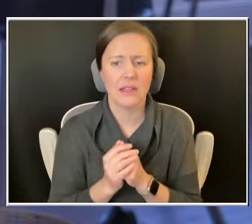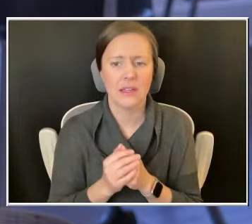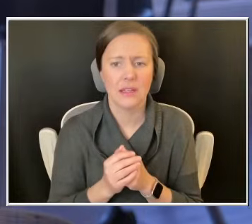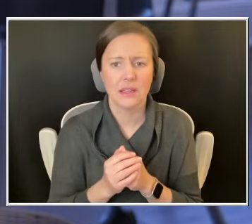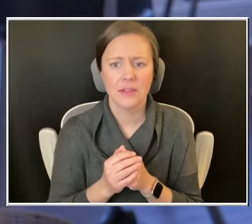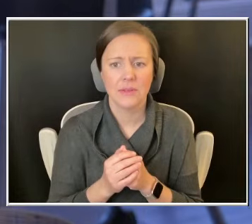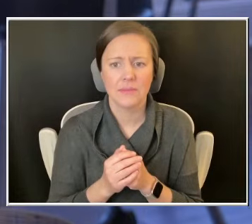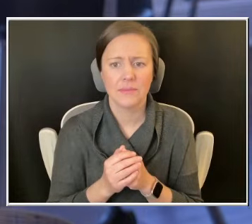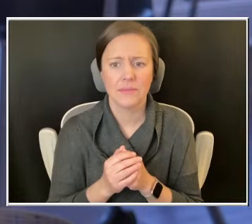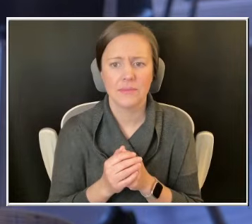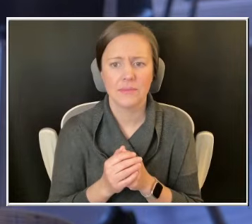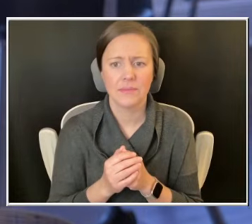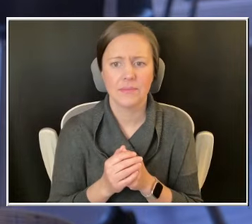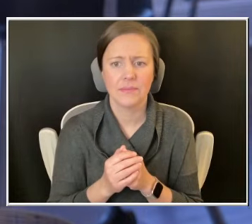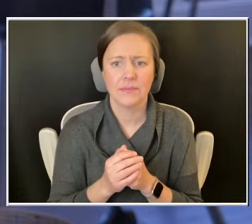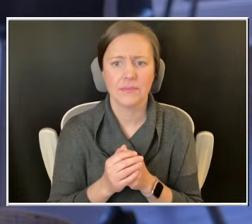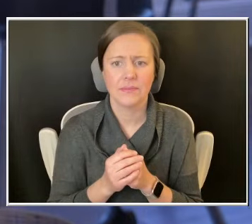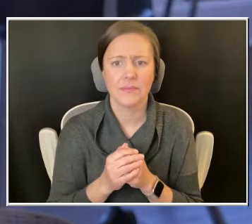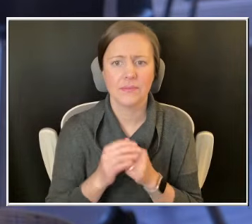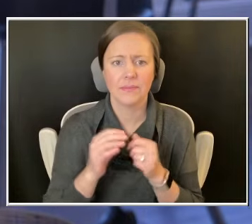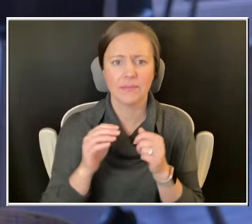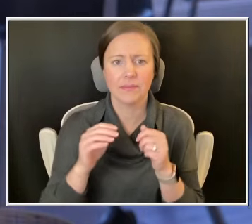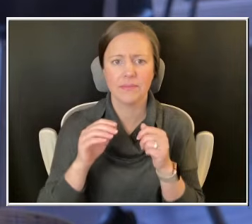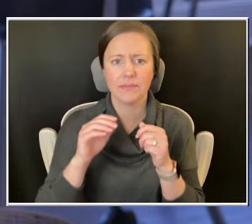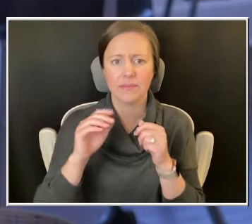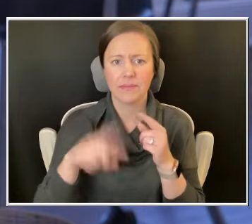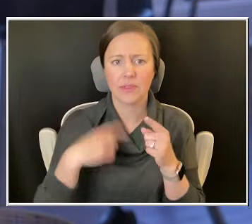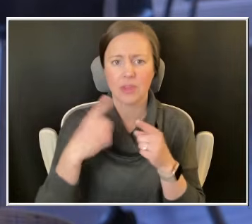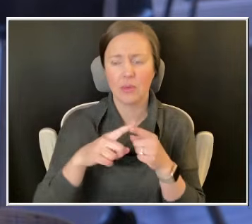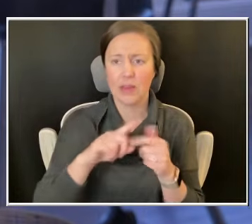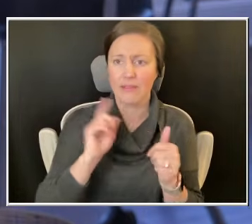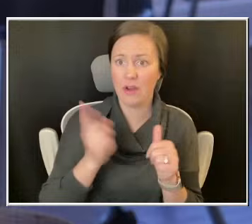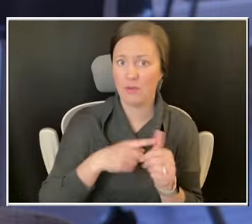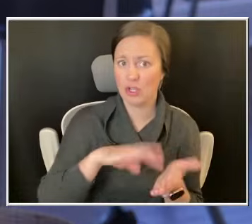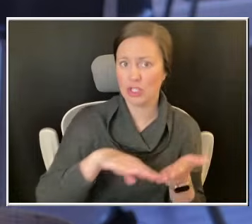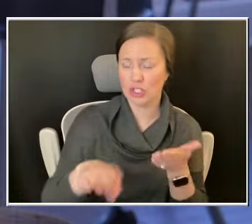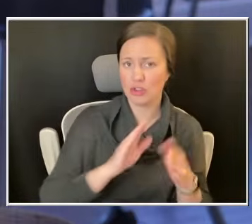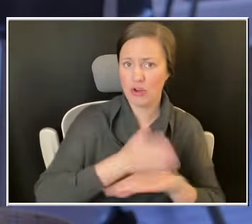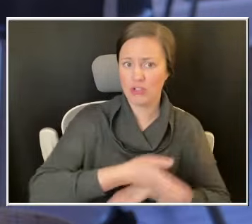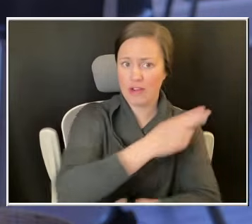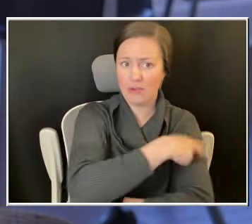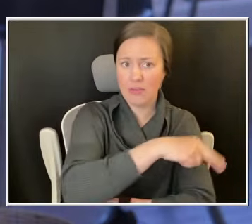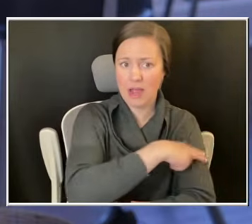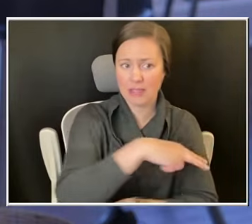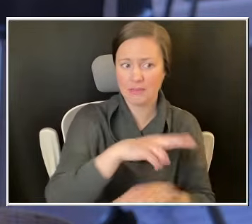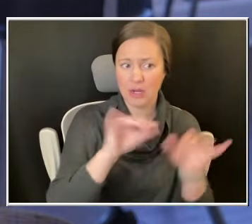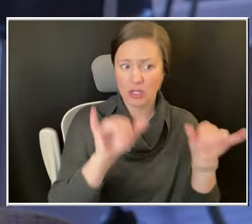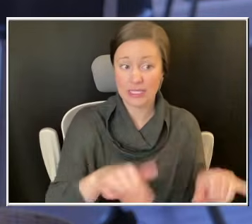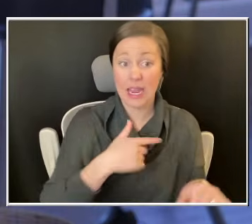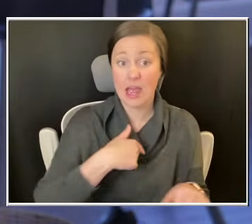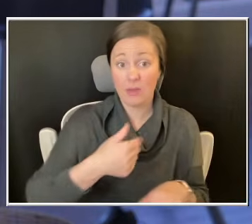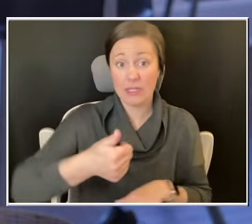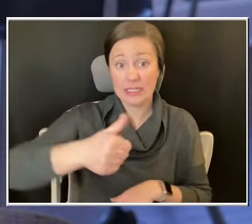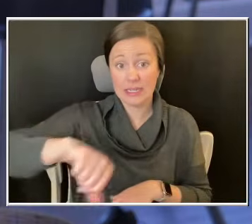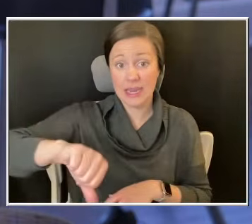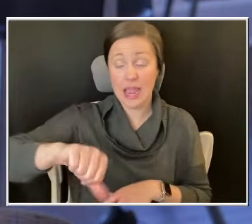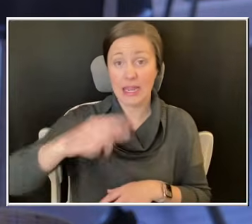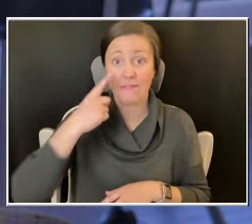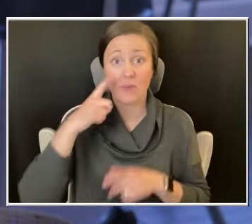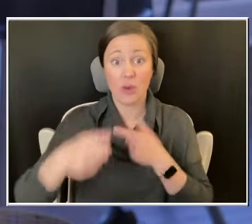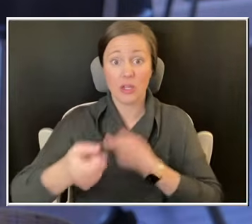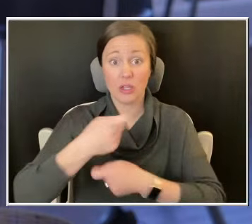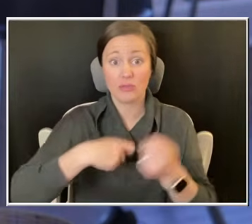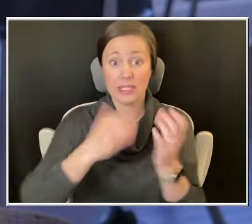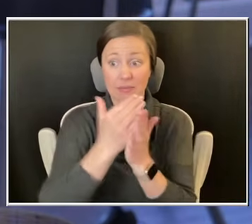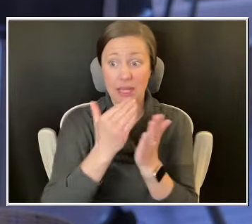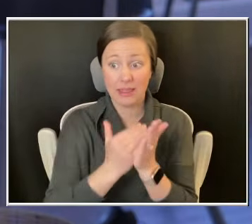Initially, when I first was discharged from that long extended stay, I was denied being on the transplant list.